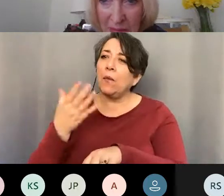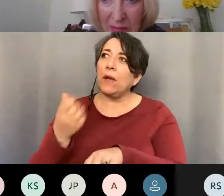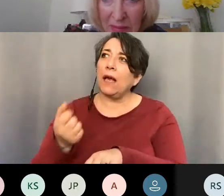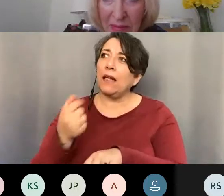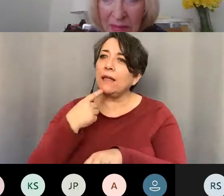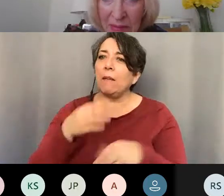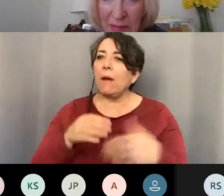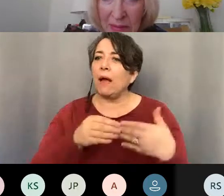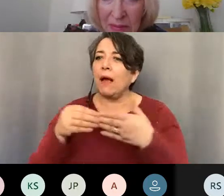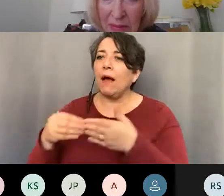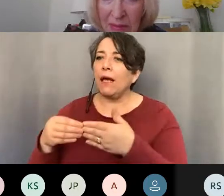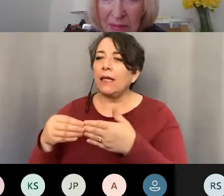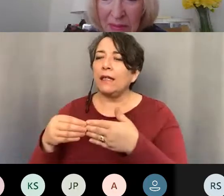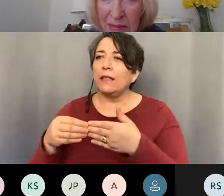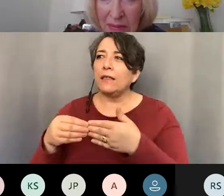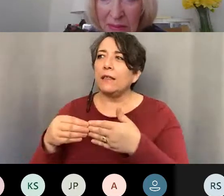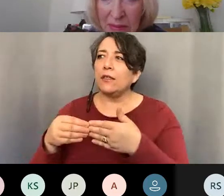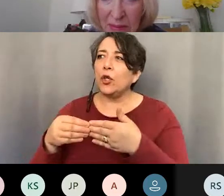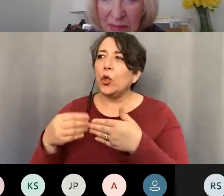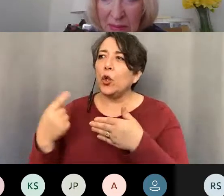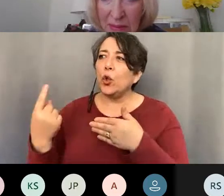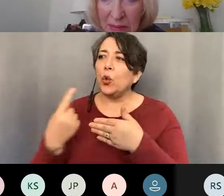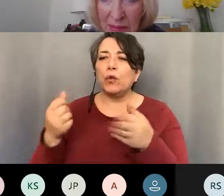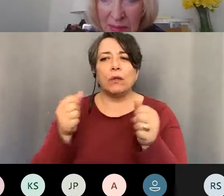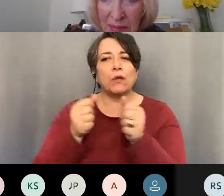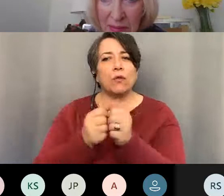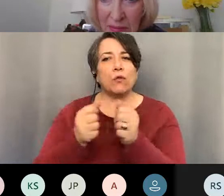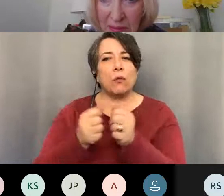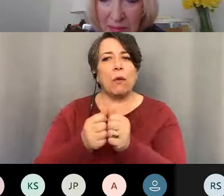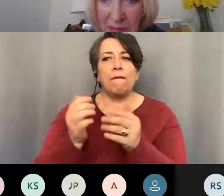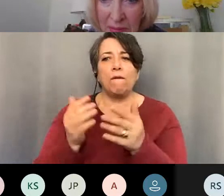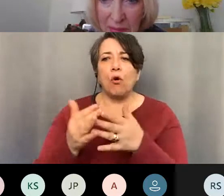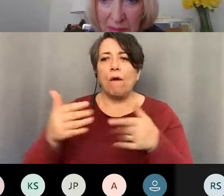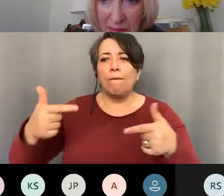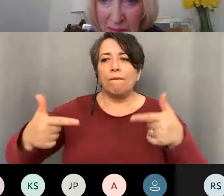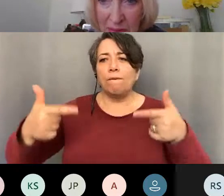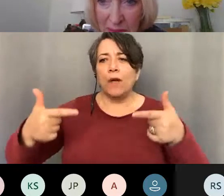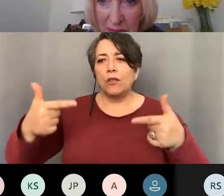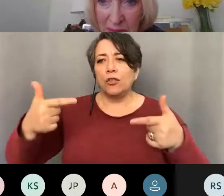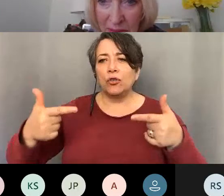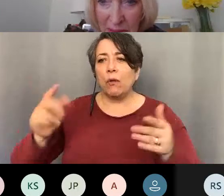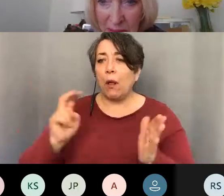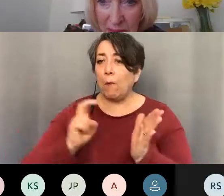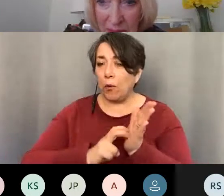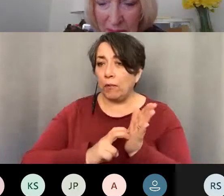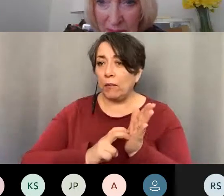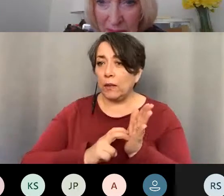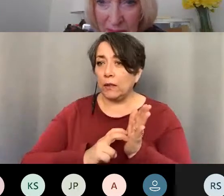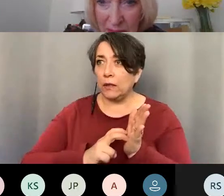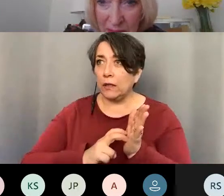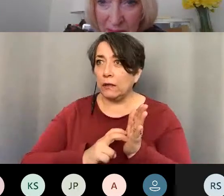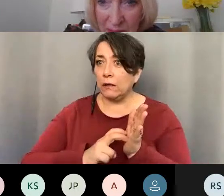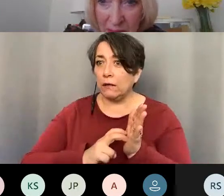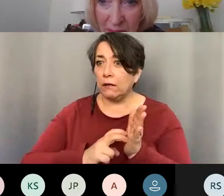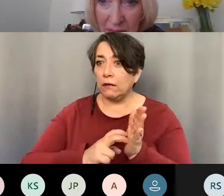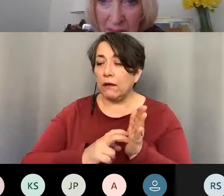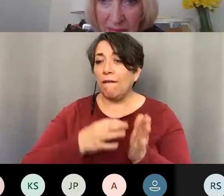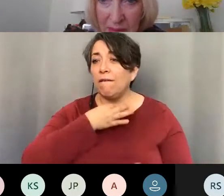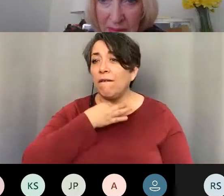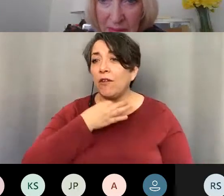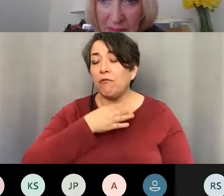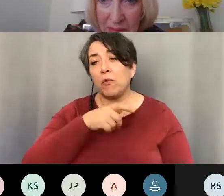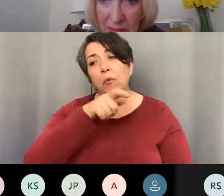of patients for virtual appointments. So if we have patients who are particularly vulnerable, then the clinician can make the decision that